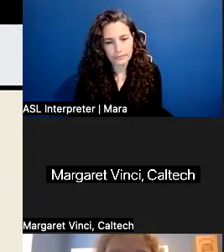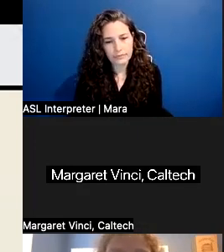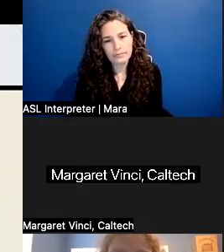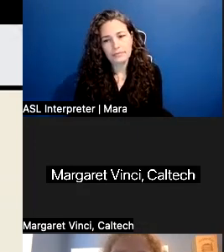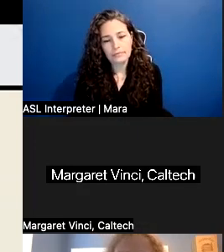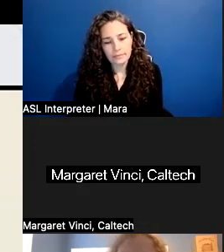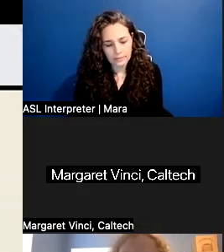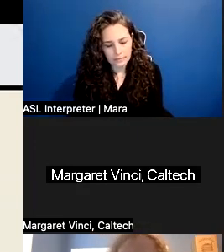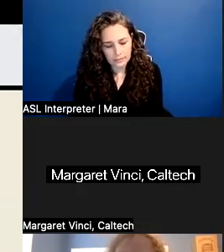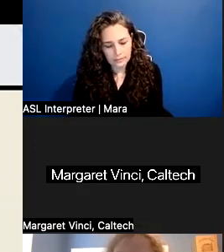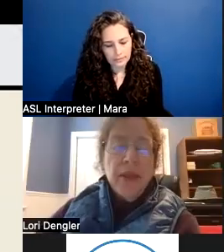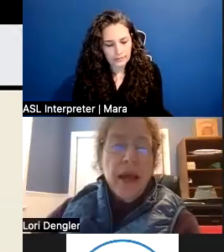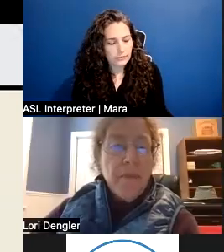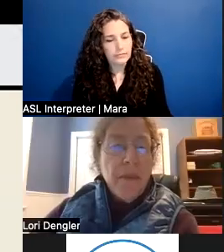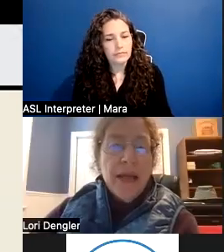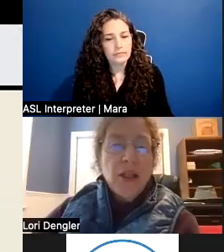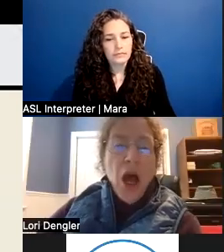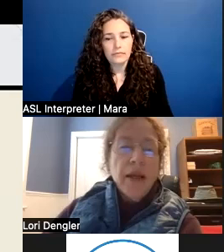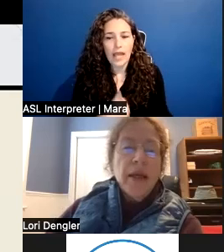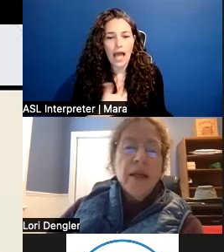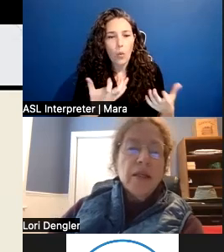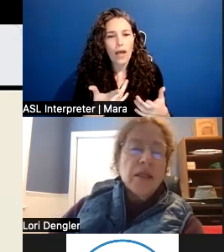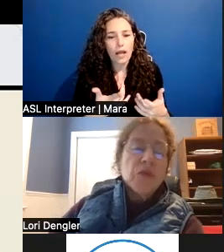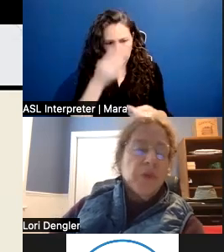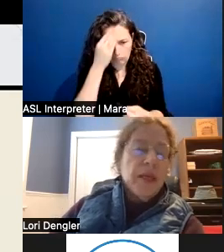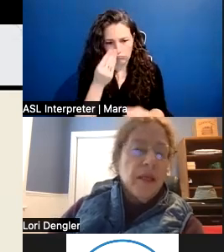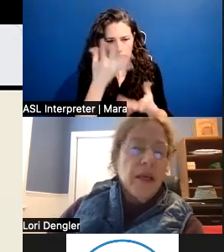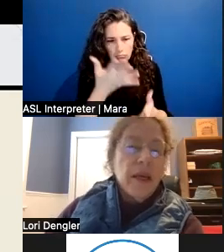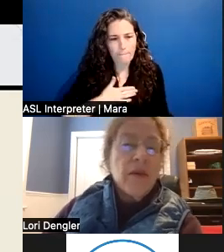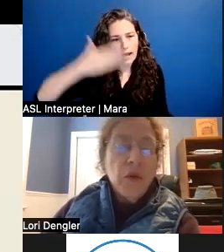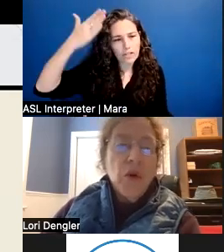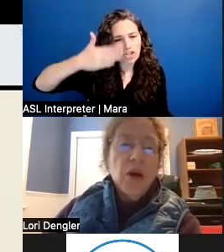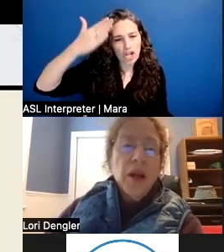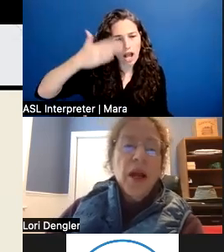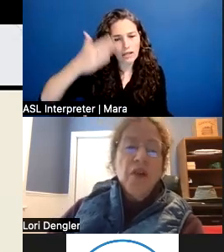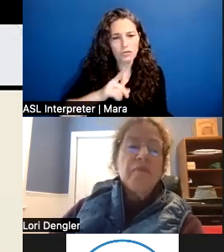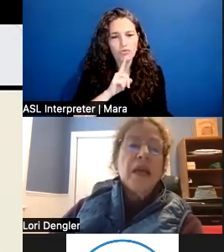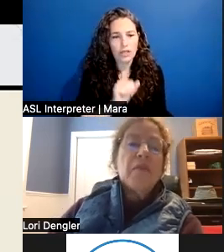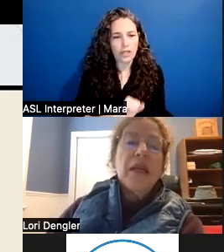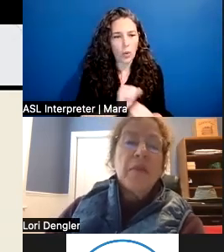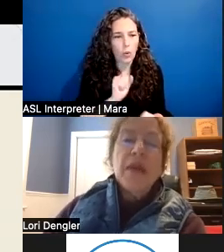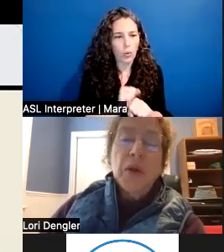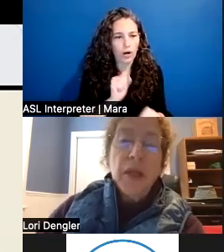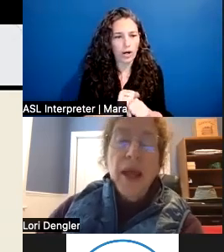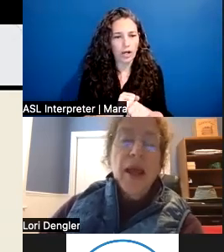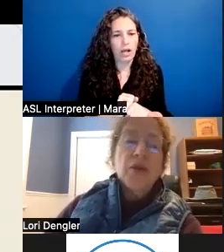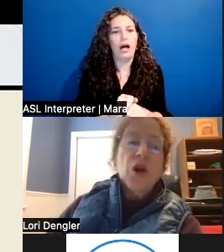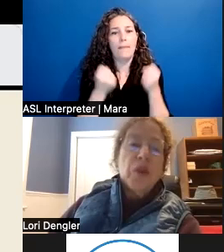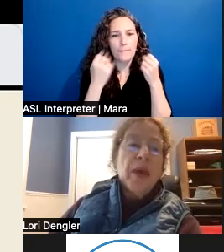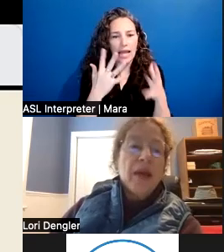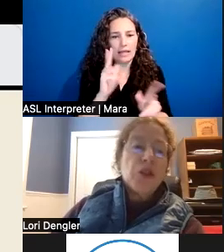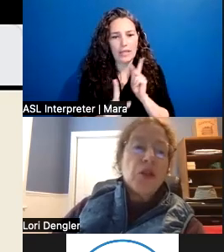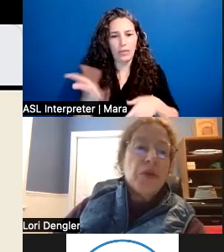First, I want to acknowledge that my talk is really the work of many, many people. And